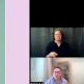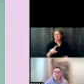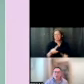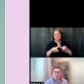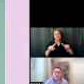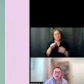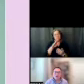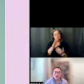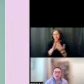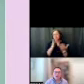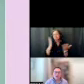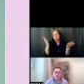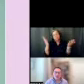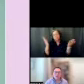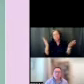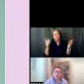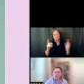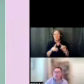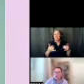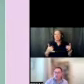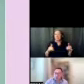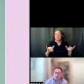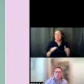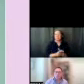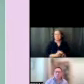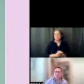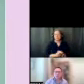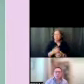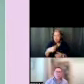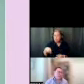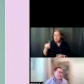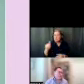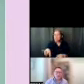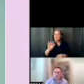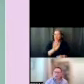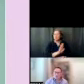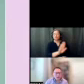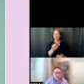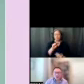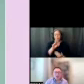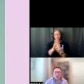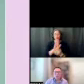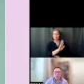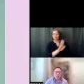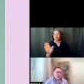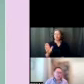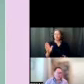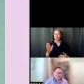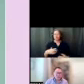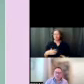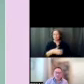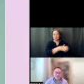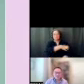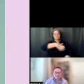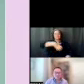way of going about it. But again, find your own voice. There's no right or wrong answer.